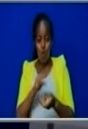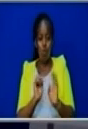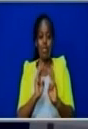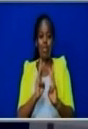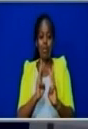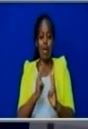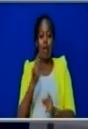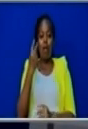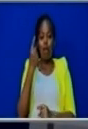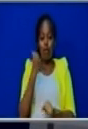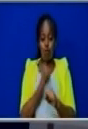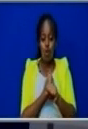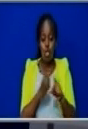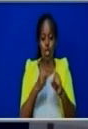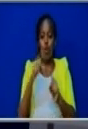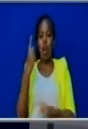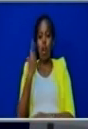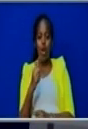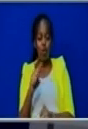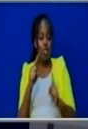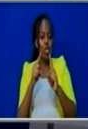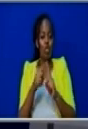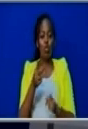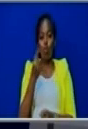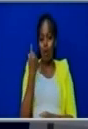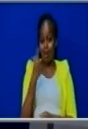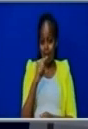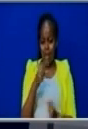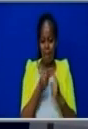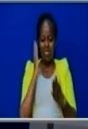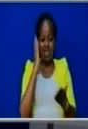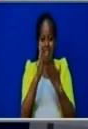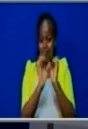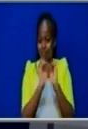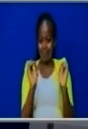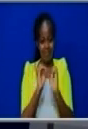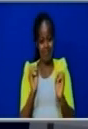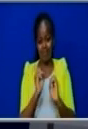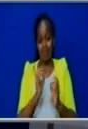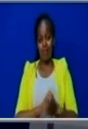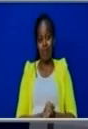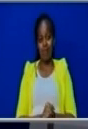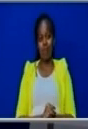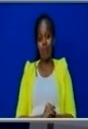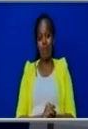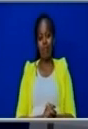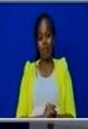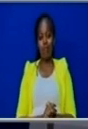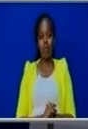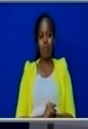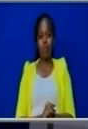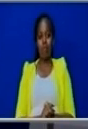states. From solid to liquid and to gas. Wonderful.